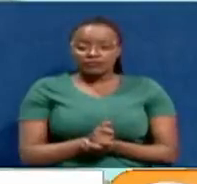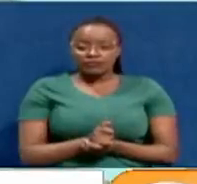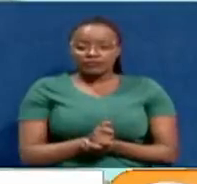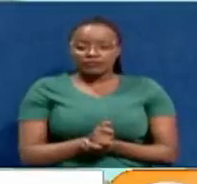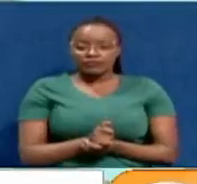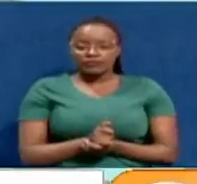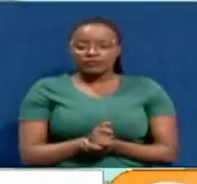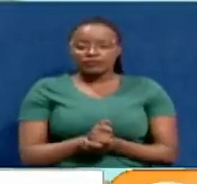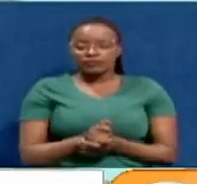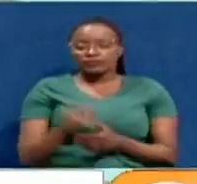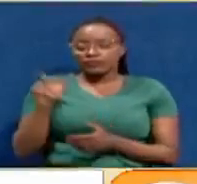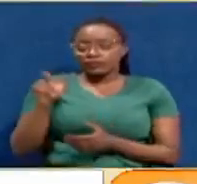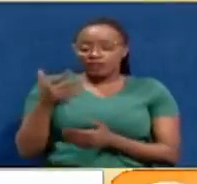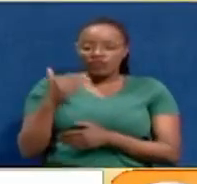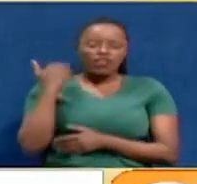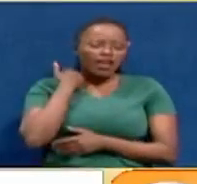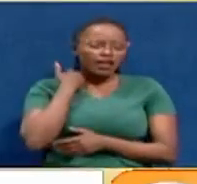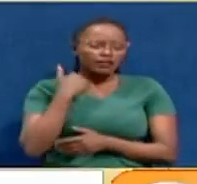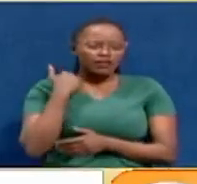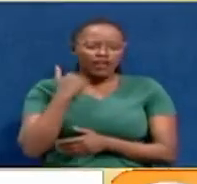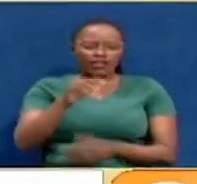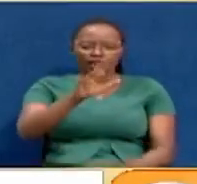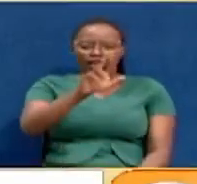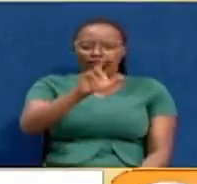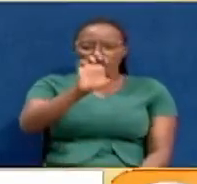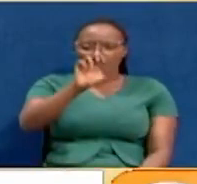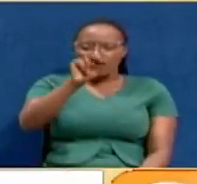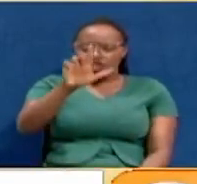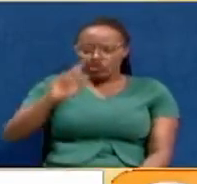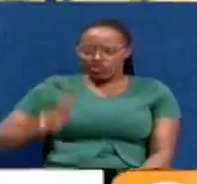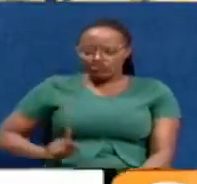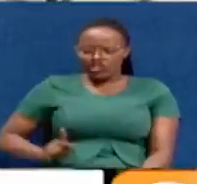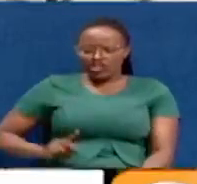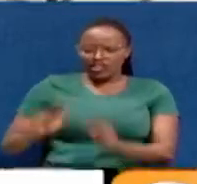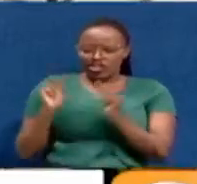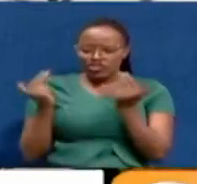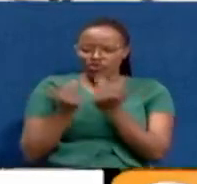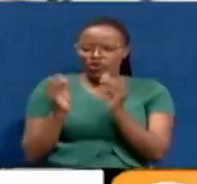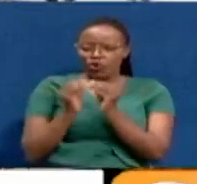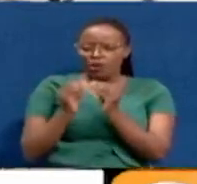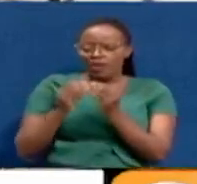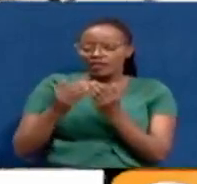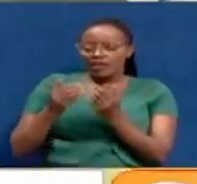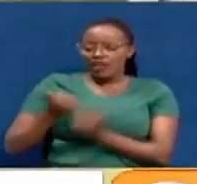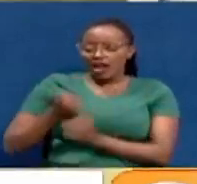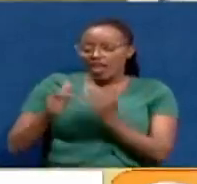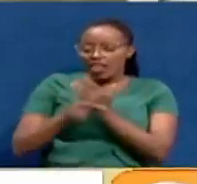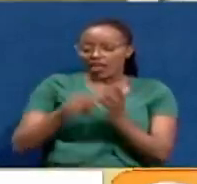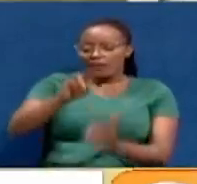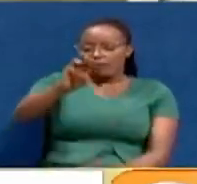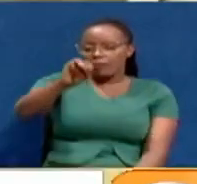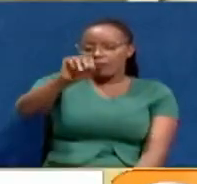room too. At the renal unit of the Jaramogi Oginga Odinga Teaching and Referral Hospital, we meet Mary Amutabi.